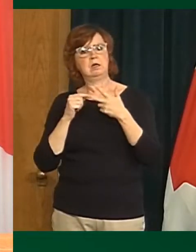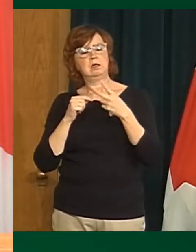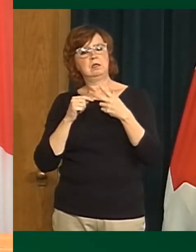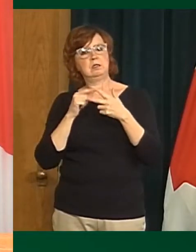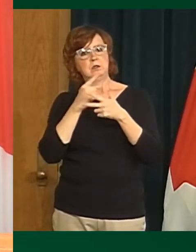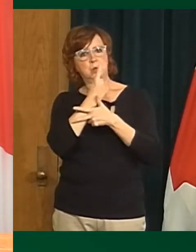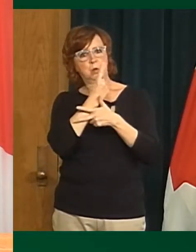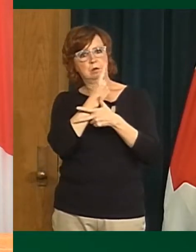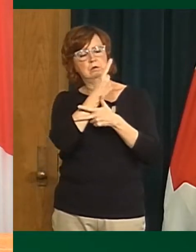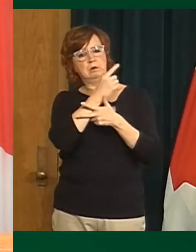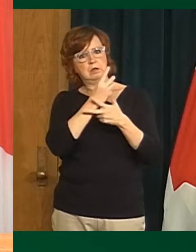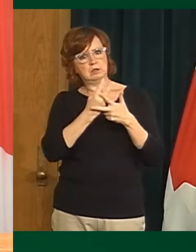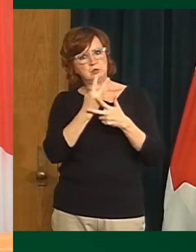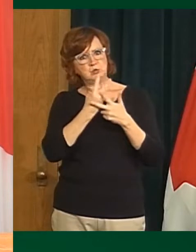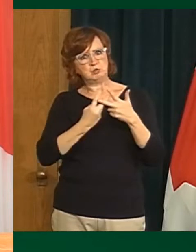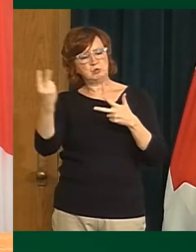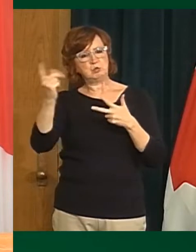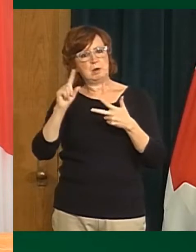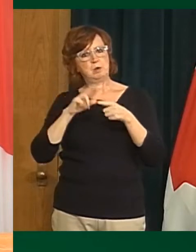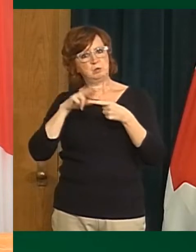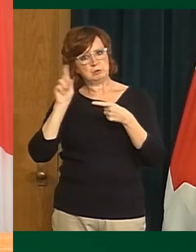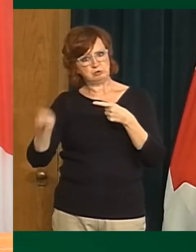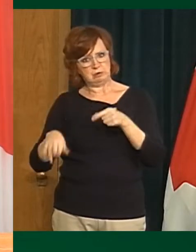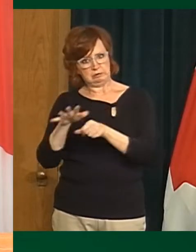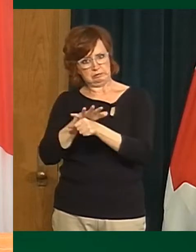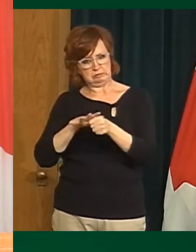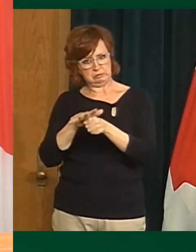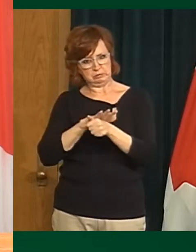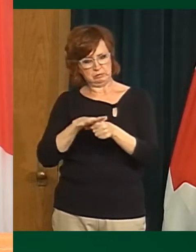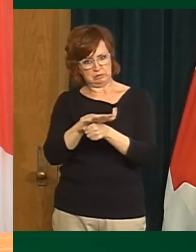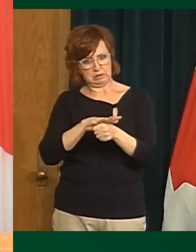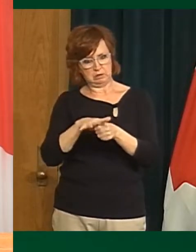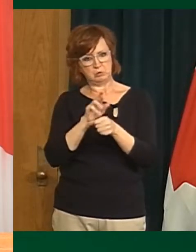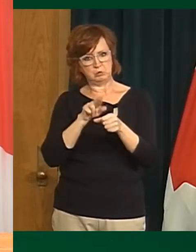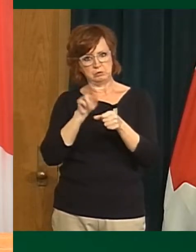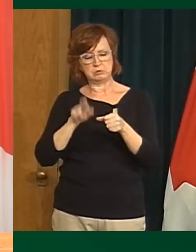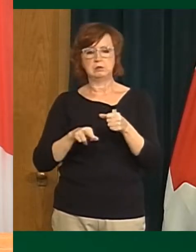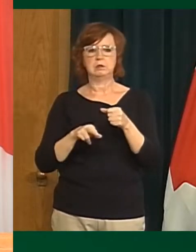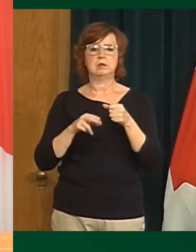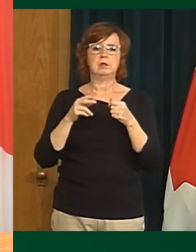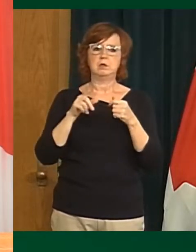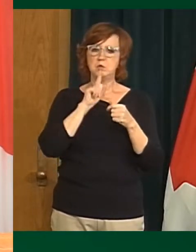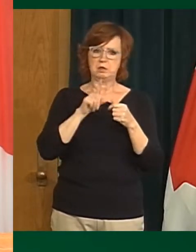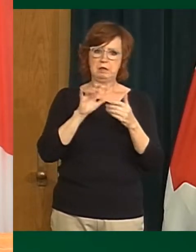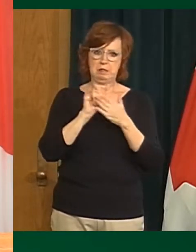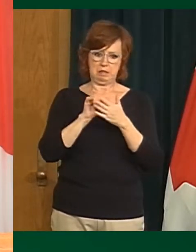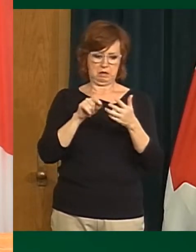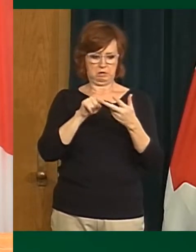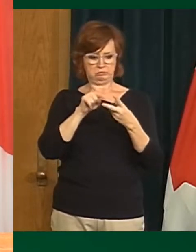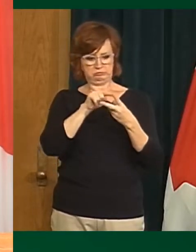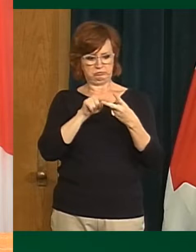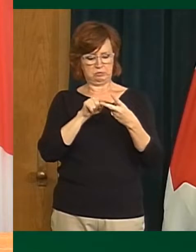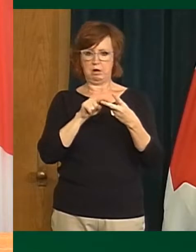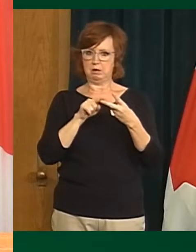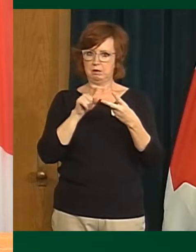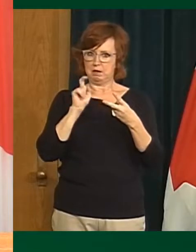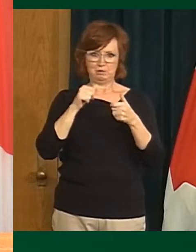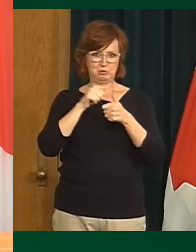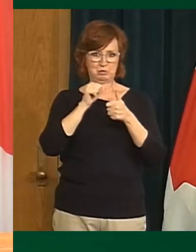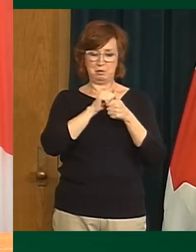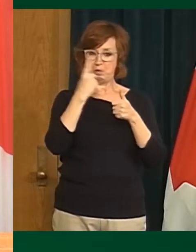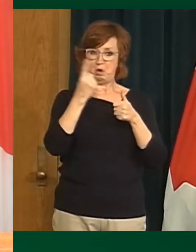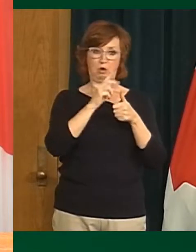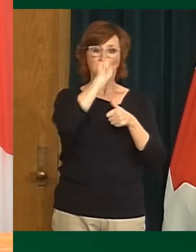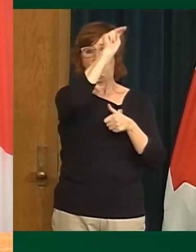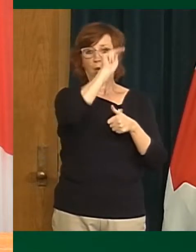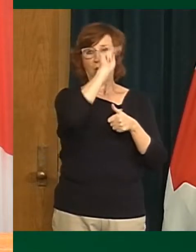we engage in safely in the reopening of Saskatchewan, COVID is still around throughout